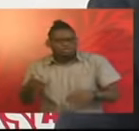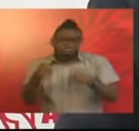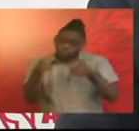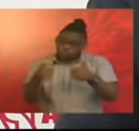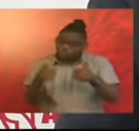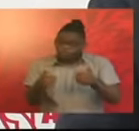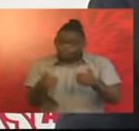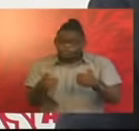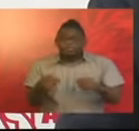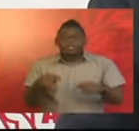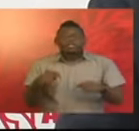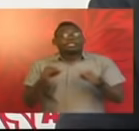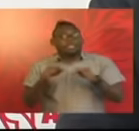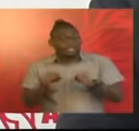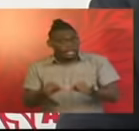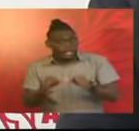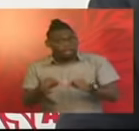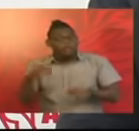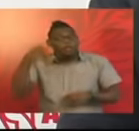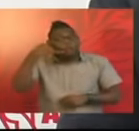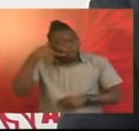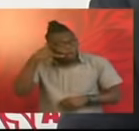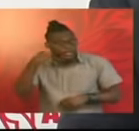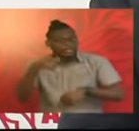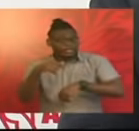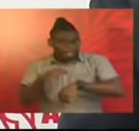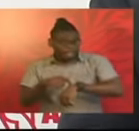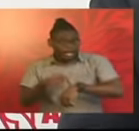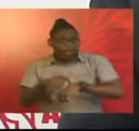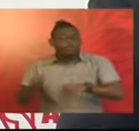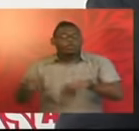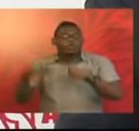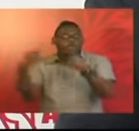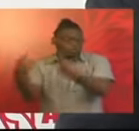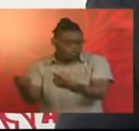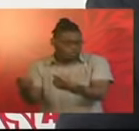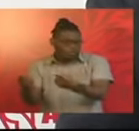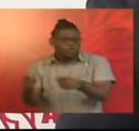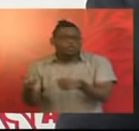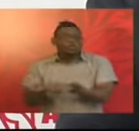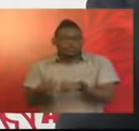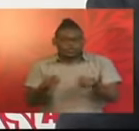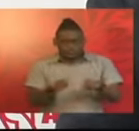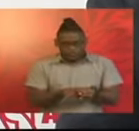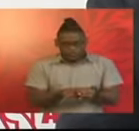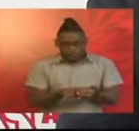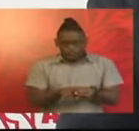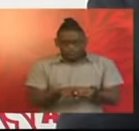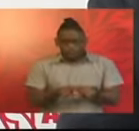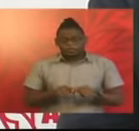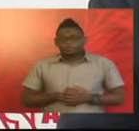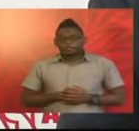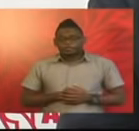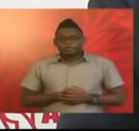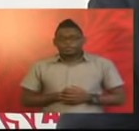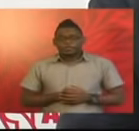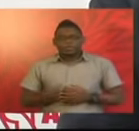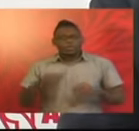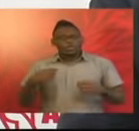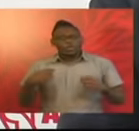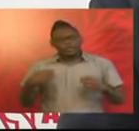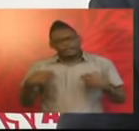those are non-communicable diseases. We also provide appointments for those second